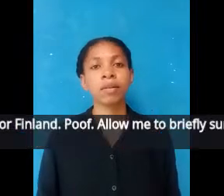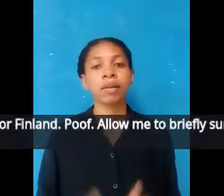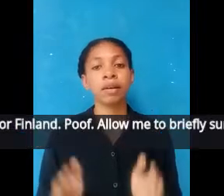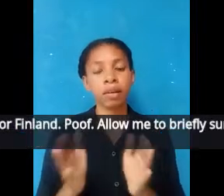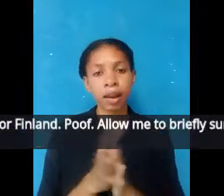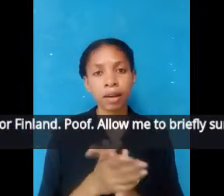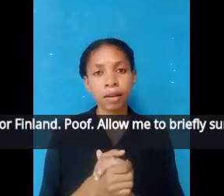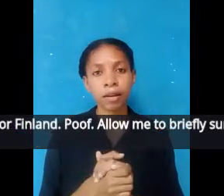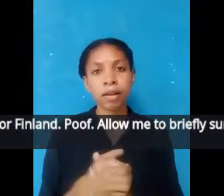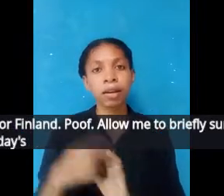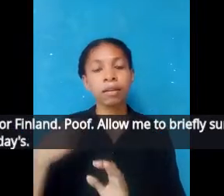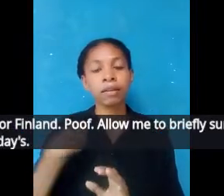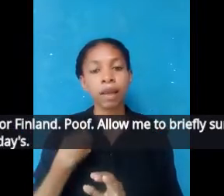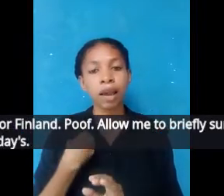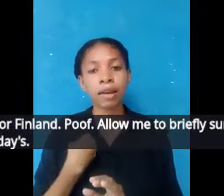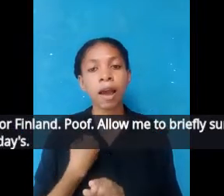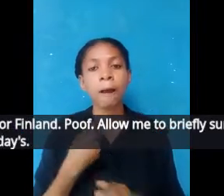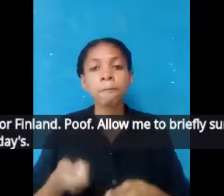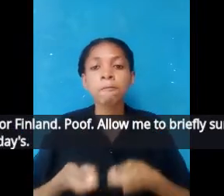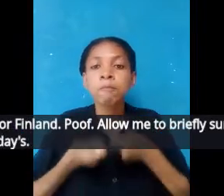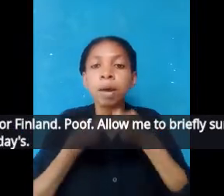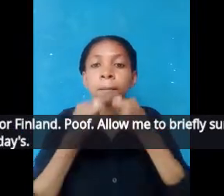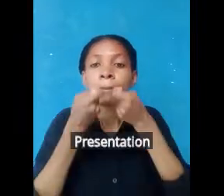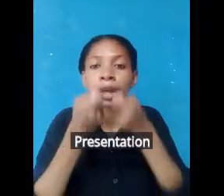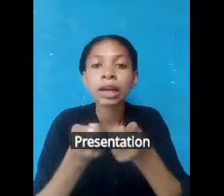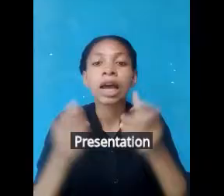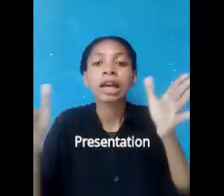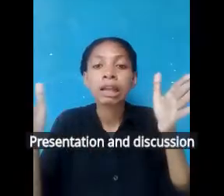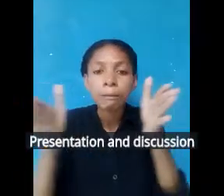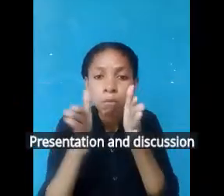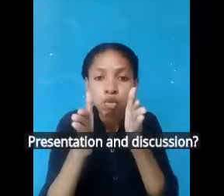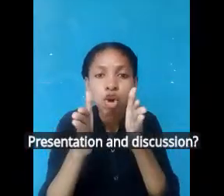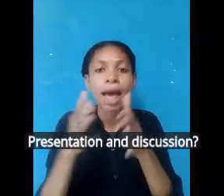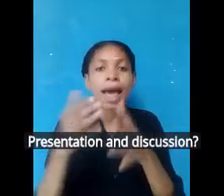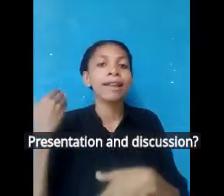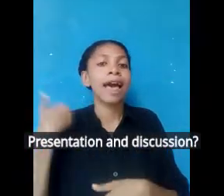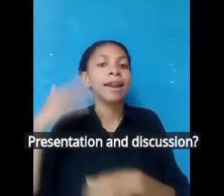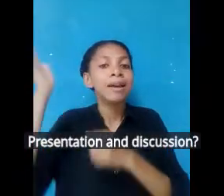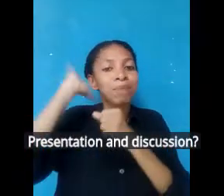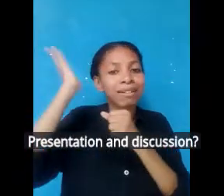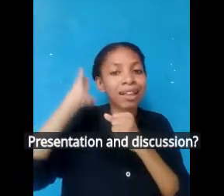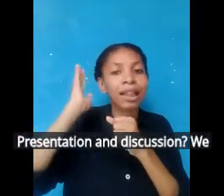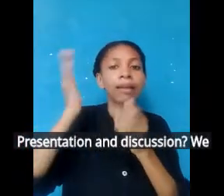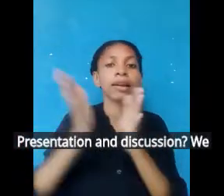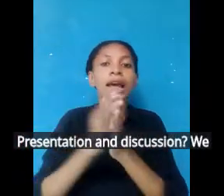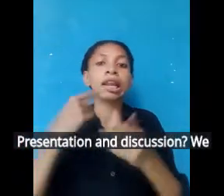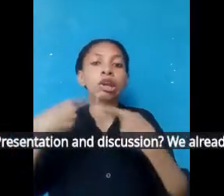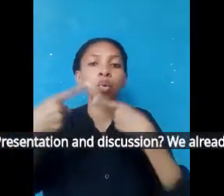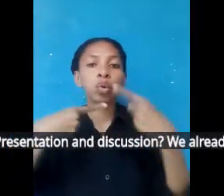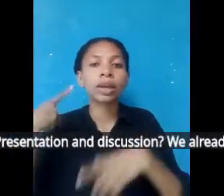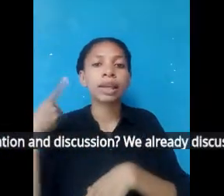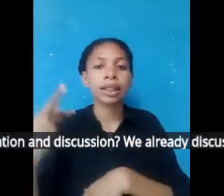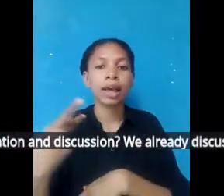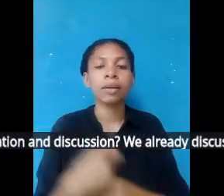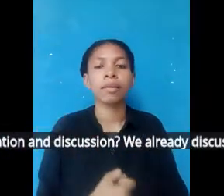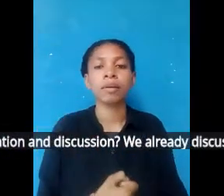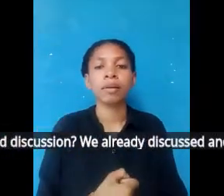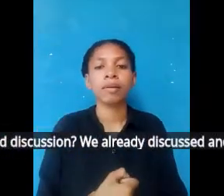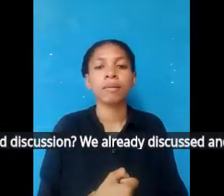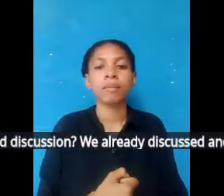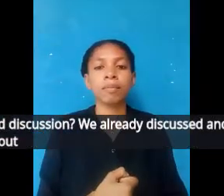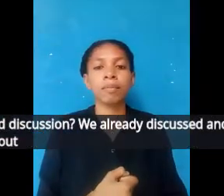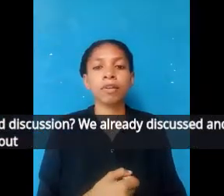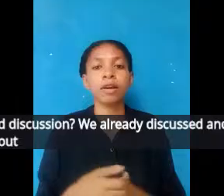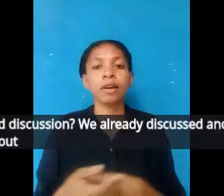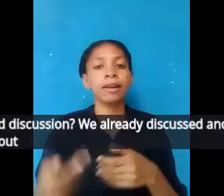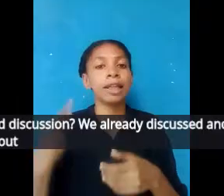from today's presentation and discussion. We already discussed and listened to the presentation about